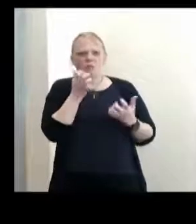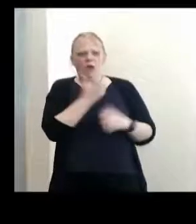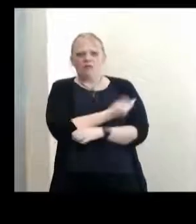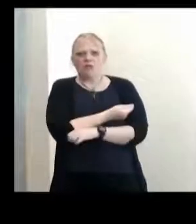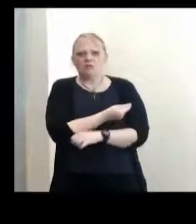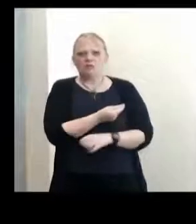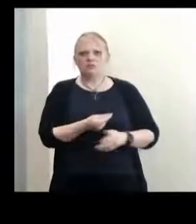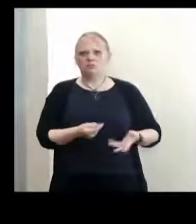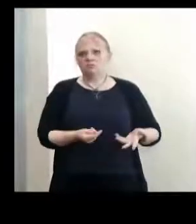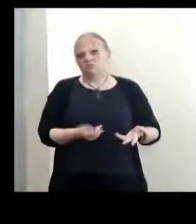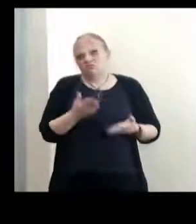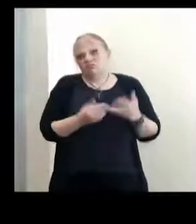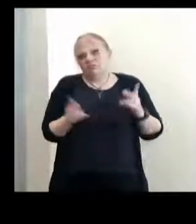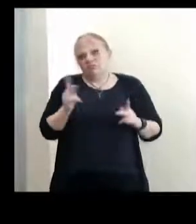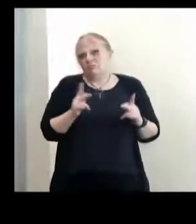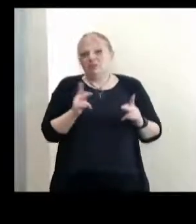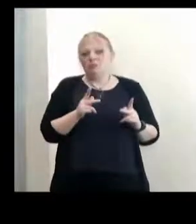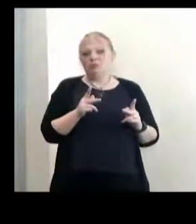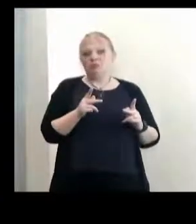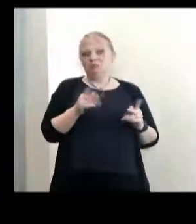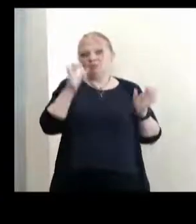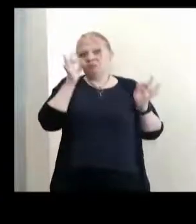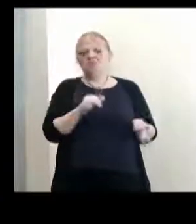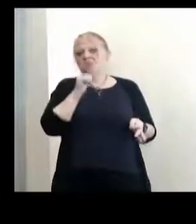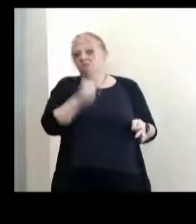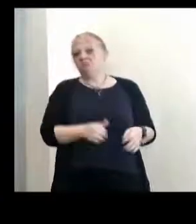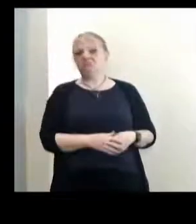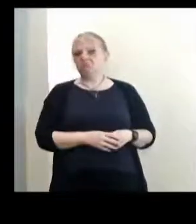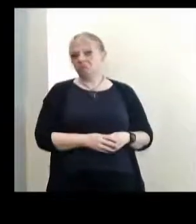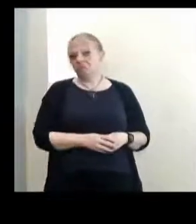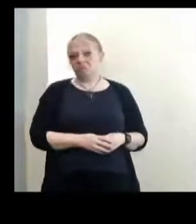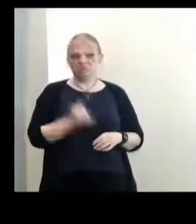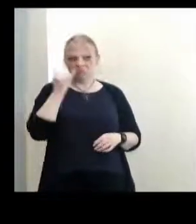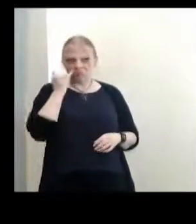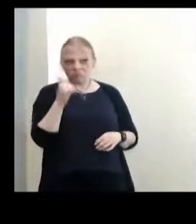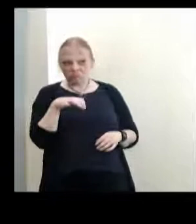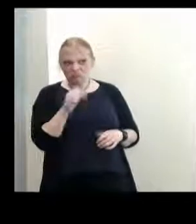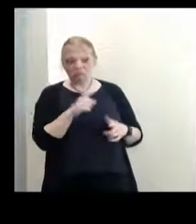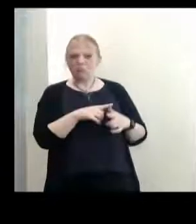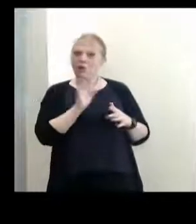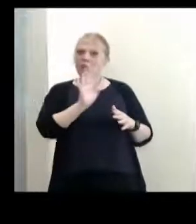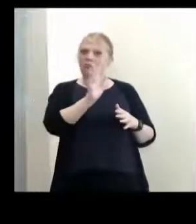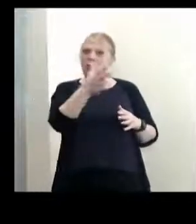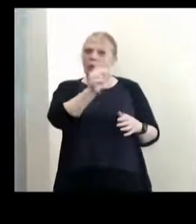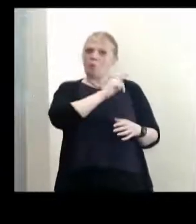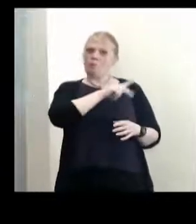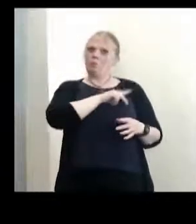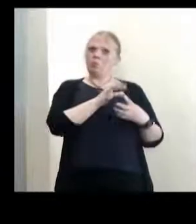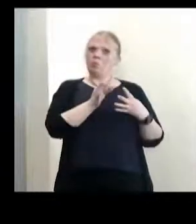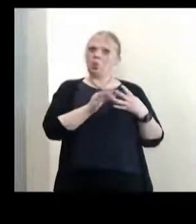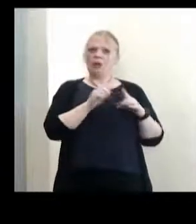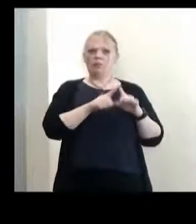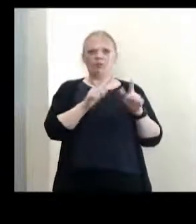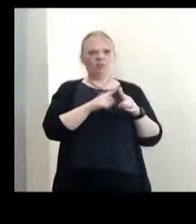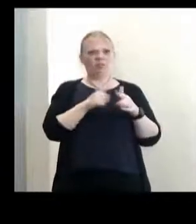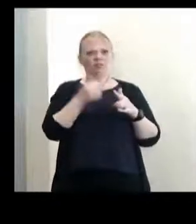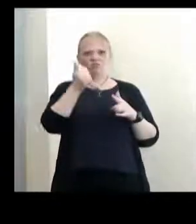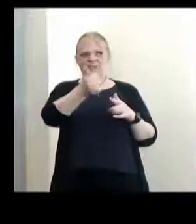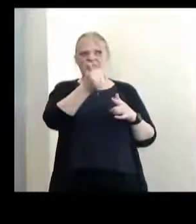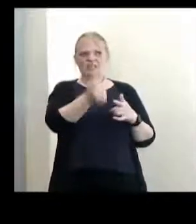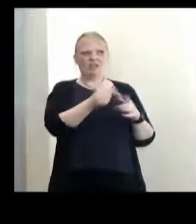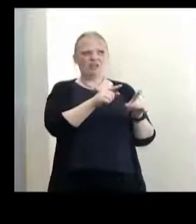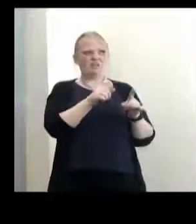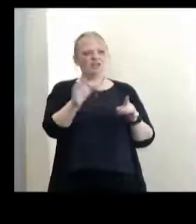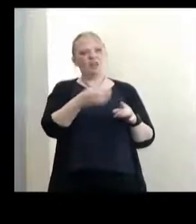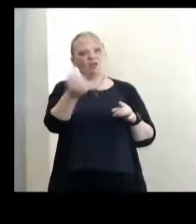vaccinated. Some people are choosing not to. And if they do that, that is their own personal choice, but they are also putting themselves and others